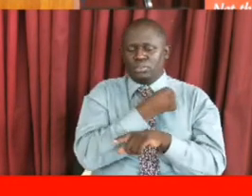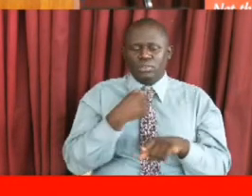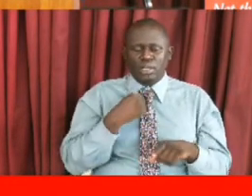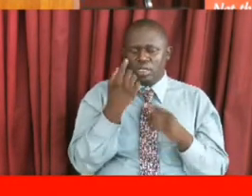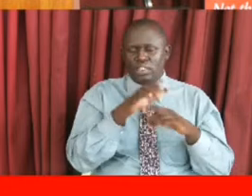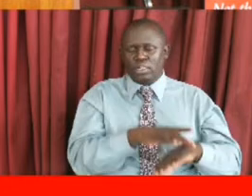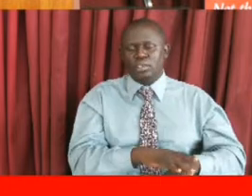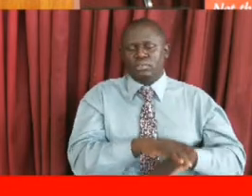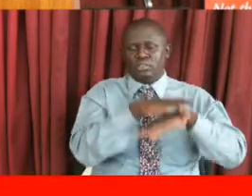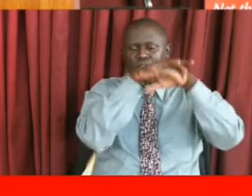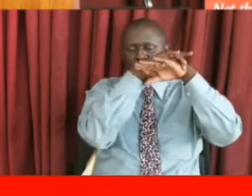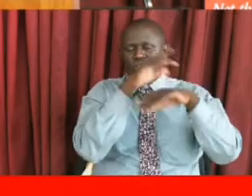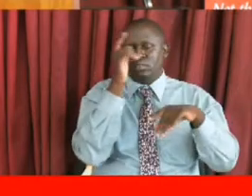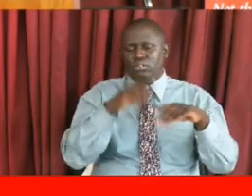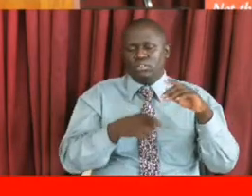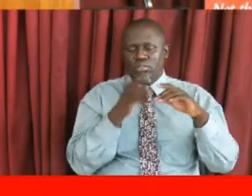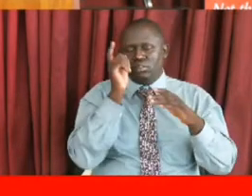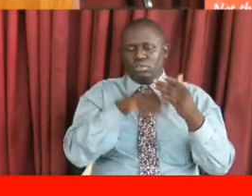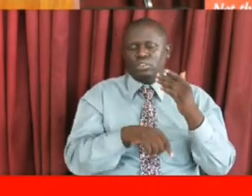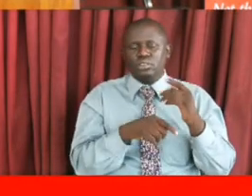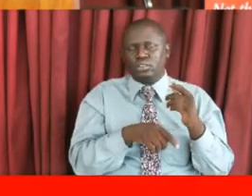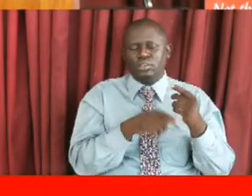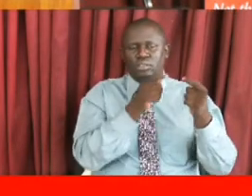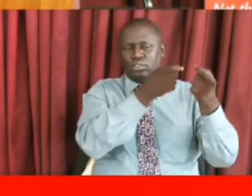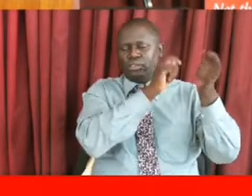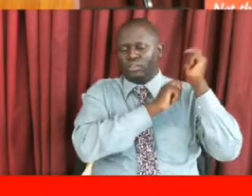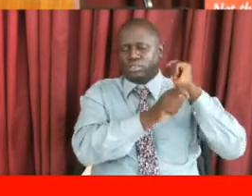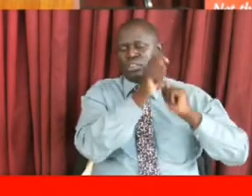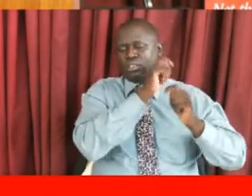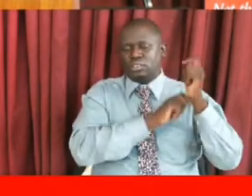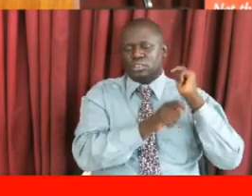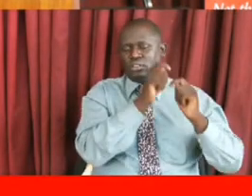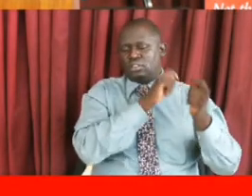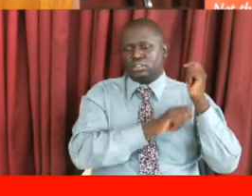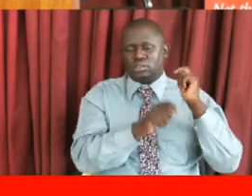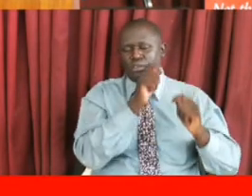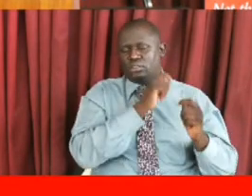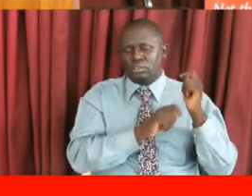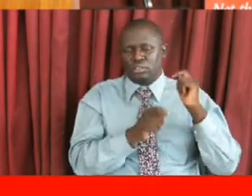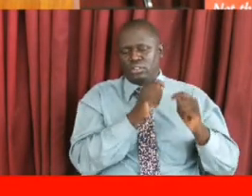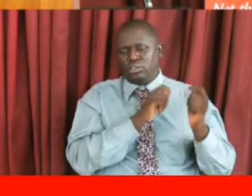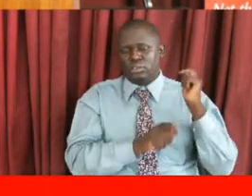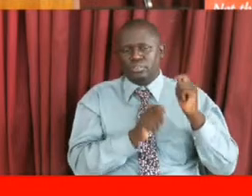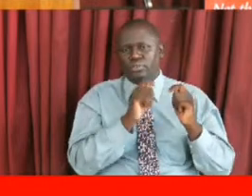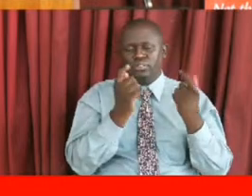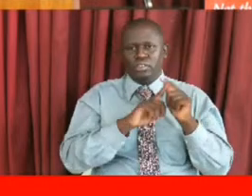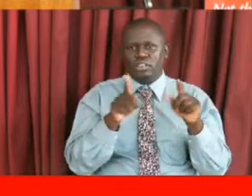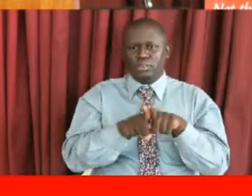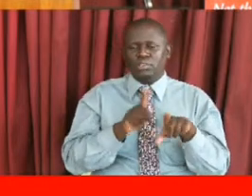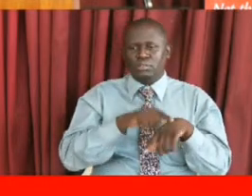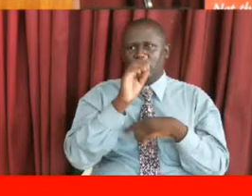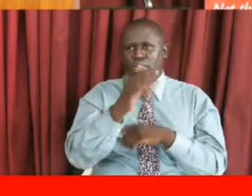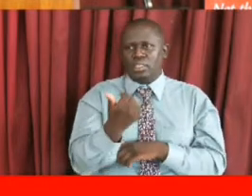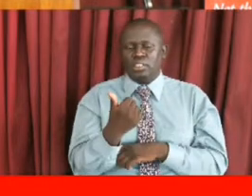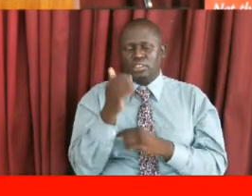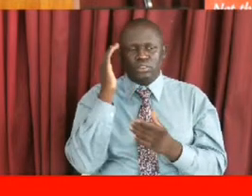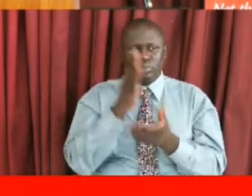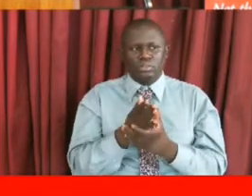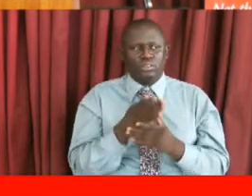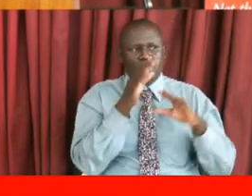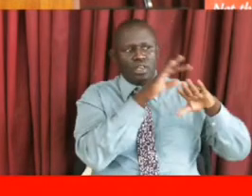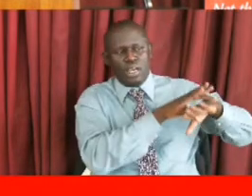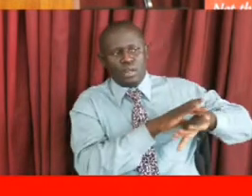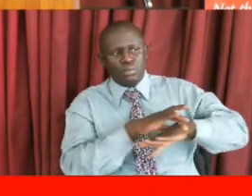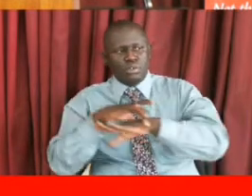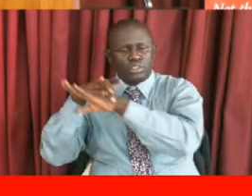tradition and we lifted out of worldly living and we are brought up to heaven and we